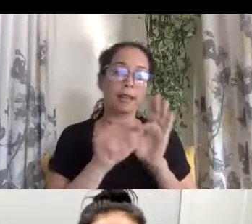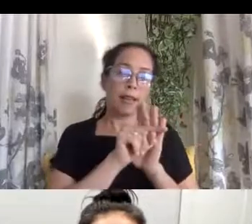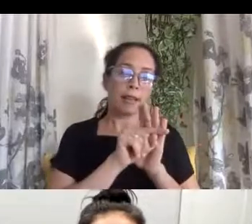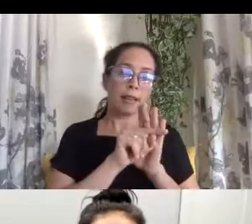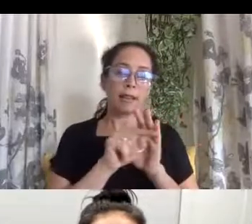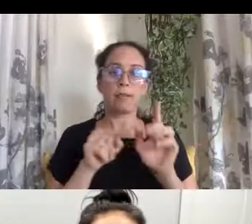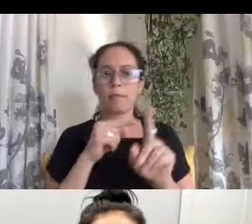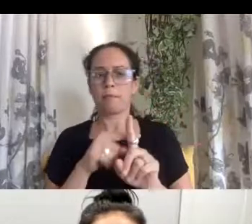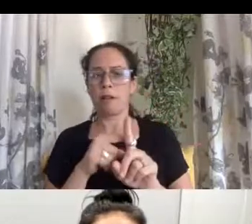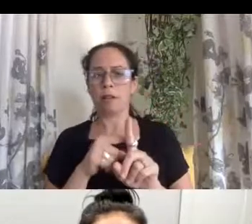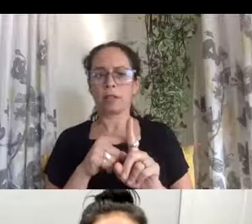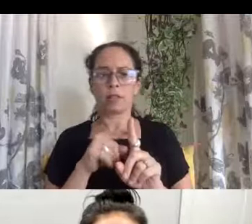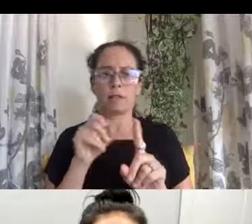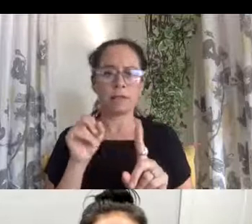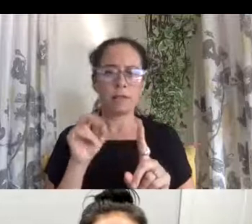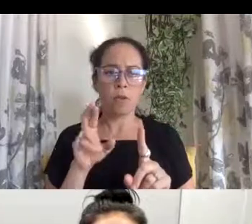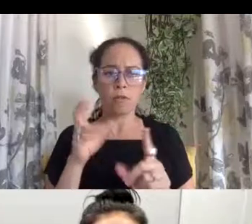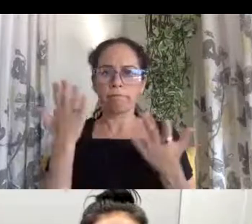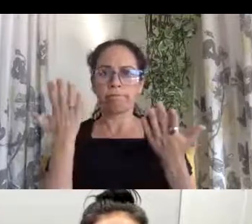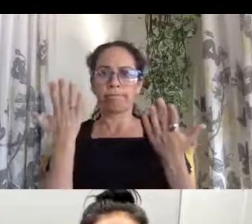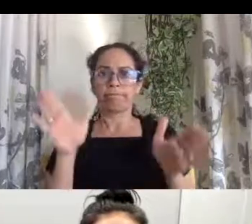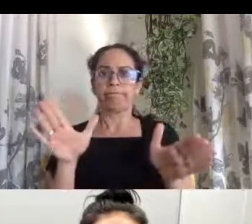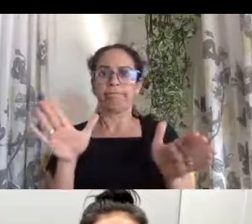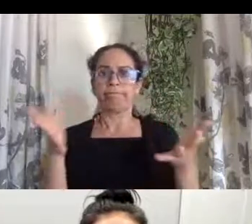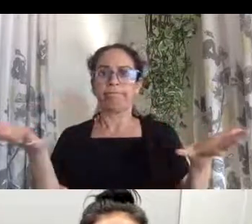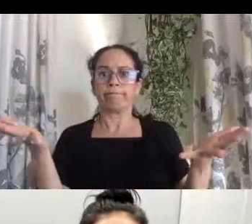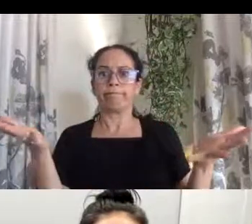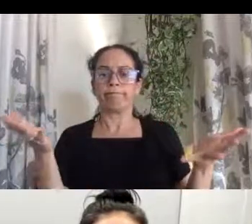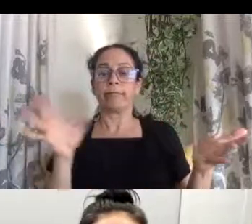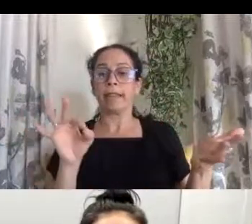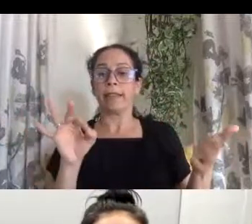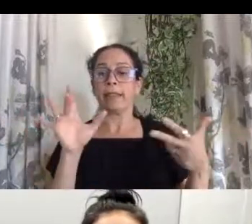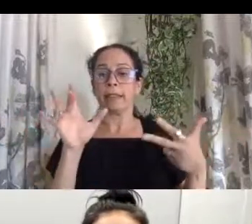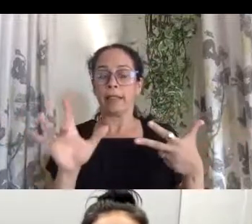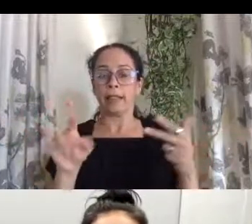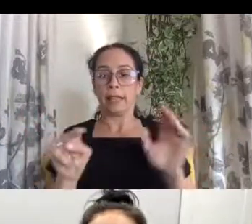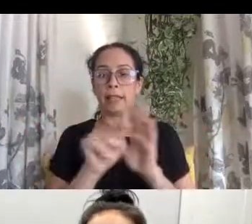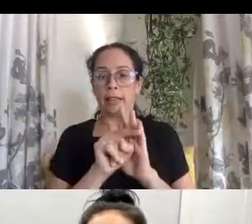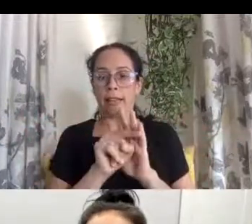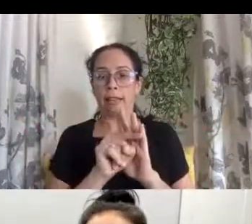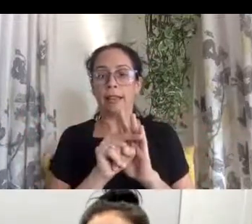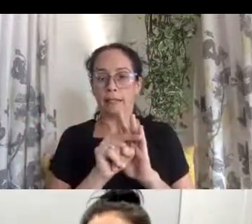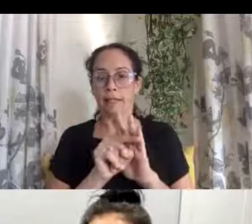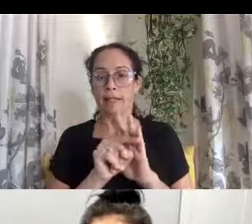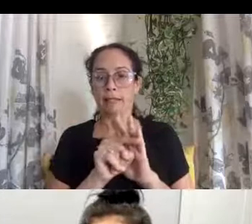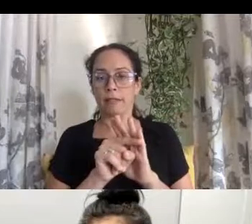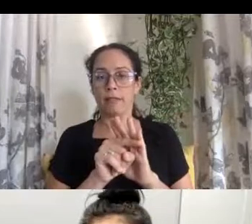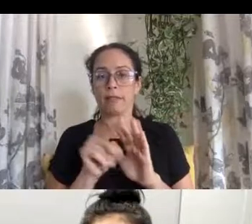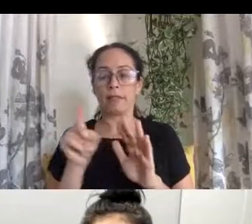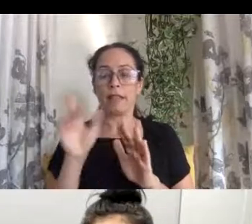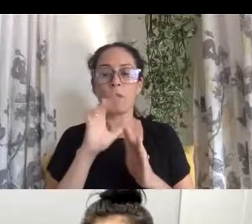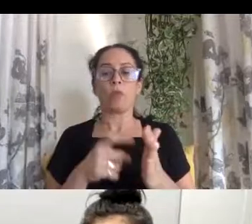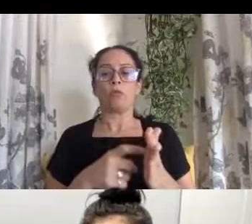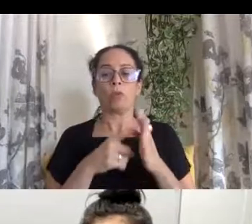positive, or known. So if they click negative, they will be required to take